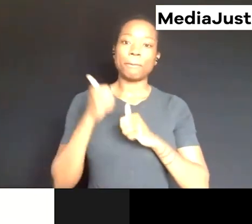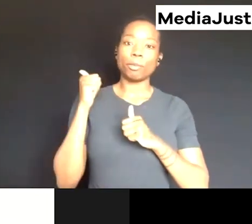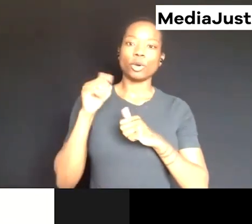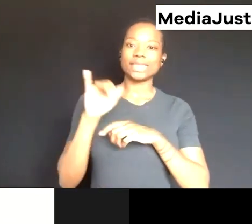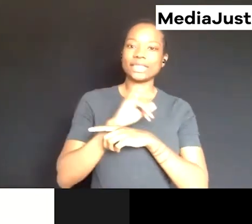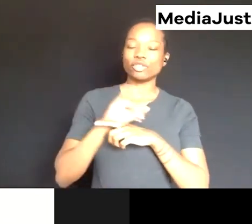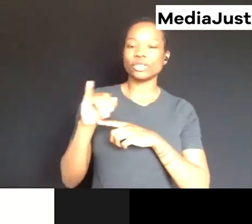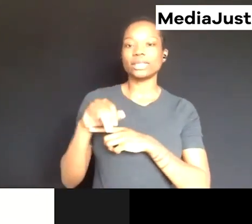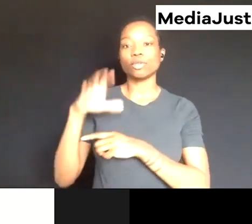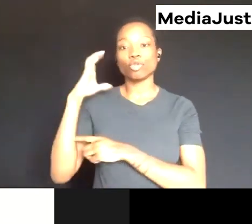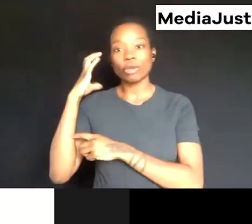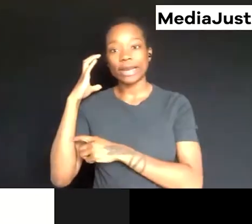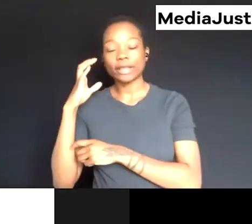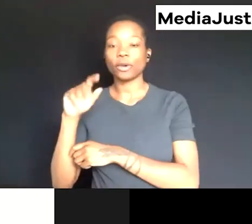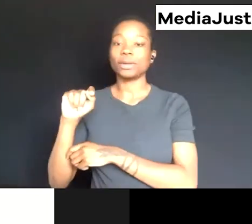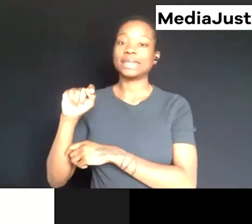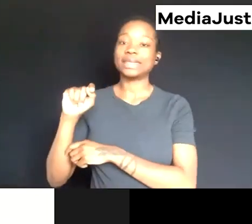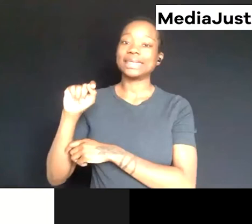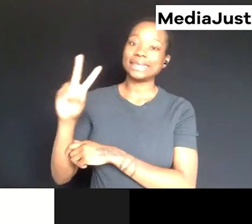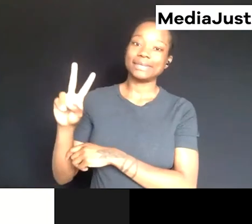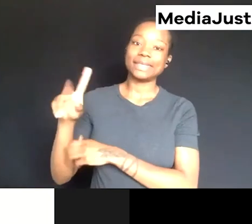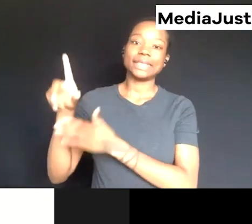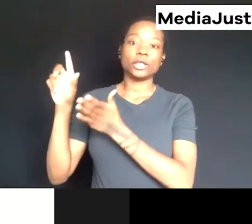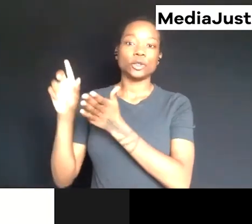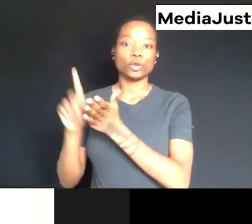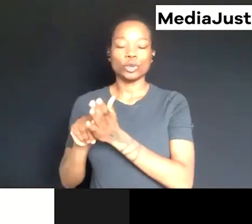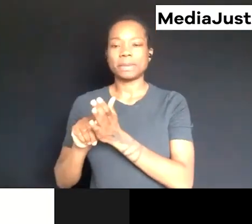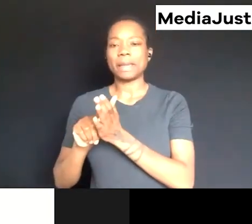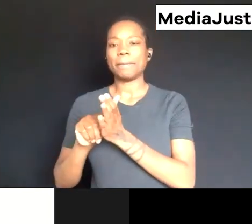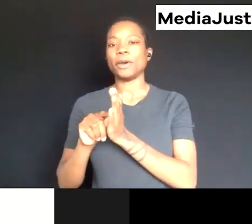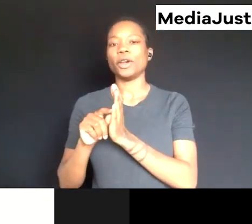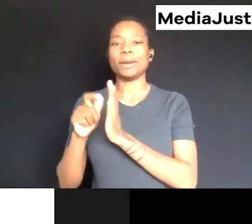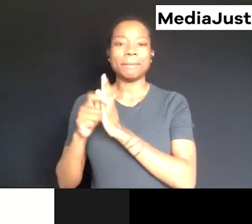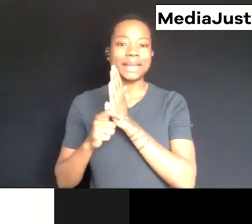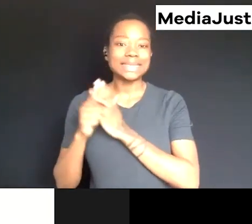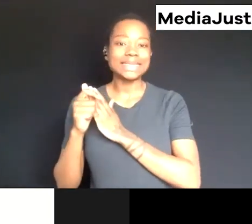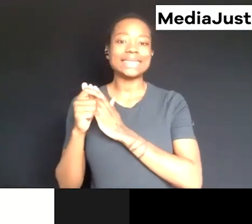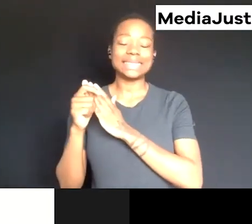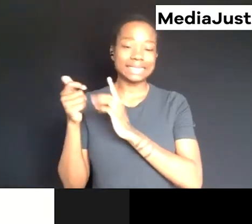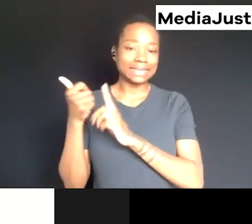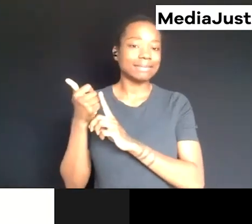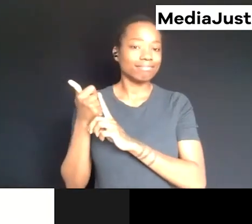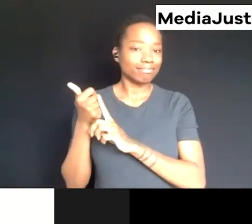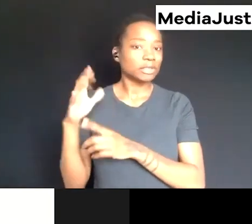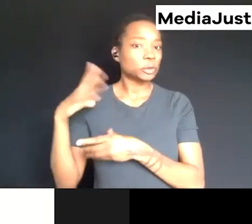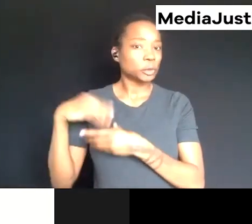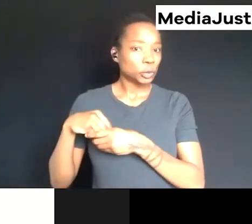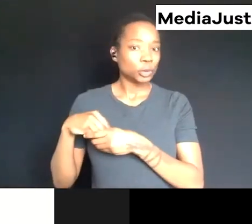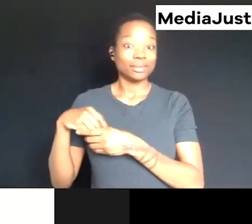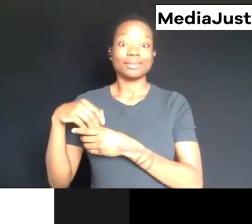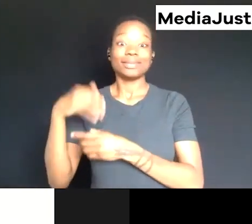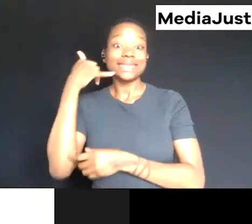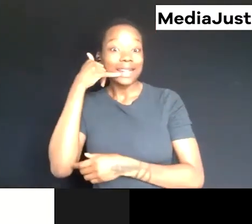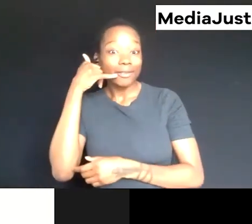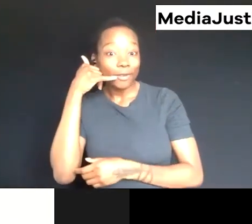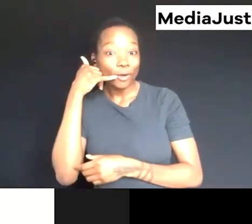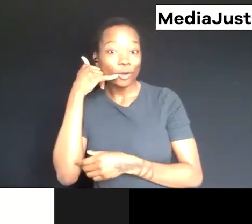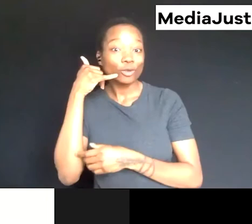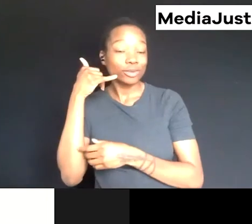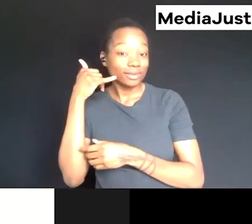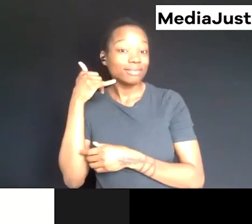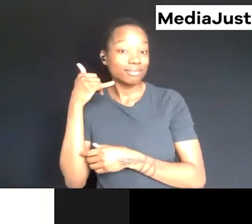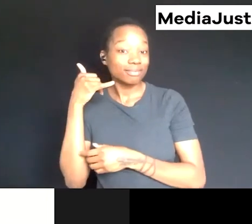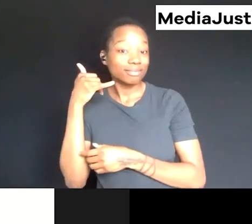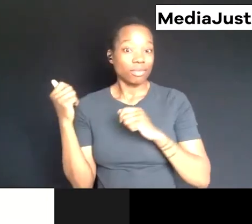newspapers, you know, even magazines, you know, even telephones started out